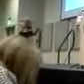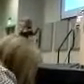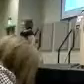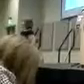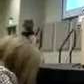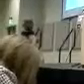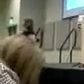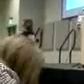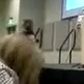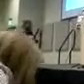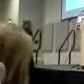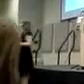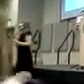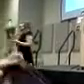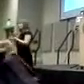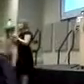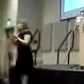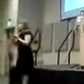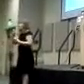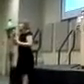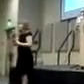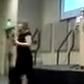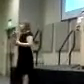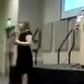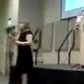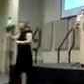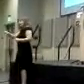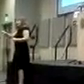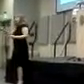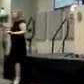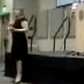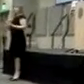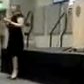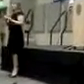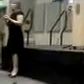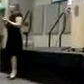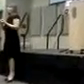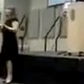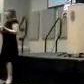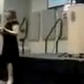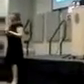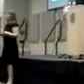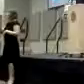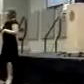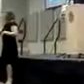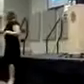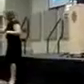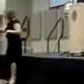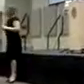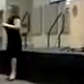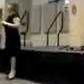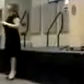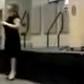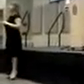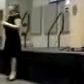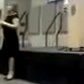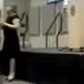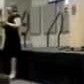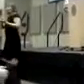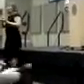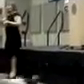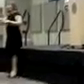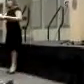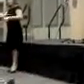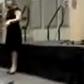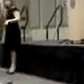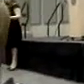lot of that. Now, I support the governments, and I support us getting the help that we do with IDEA and those kids that we've